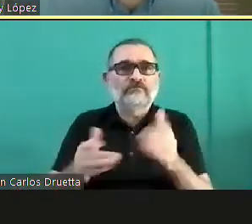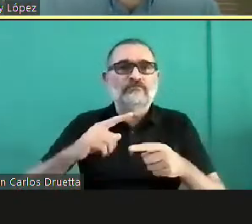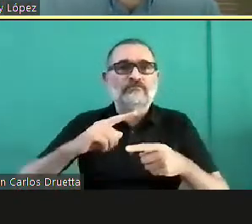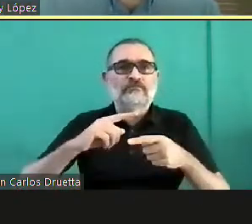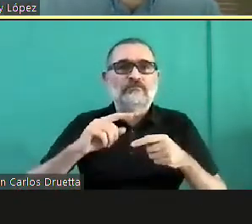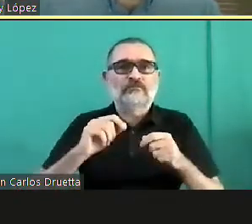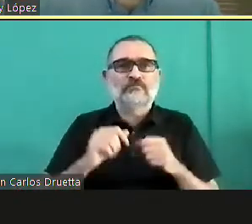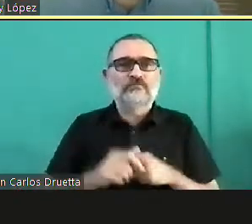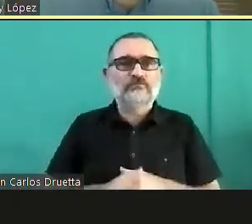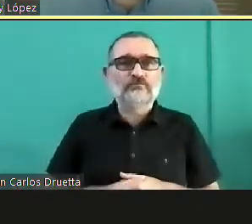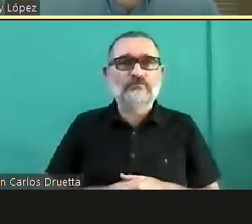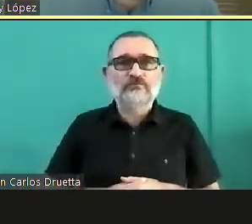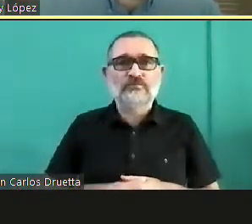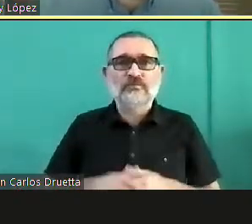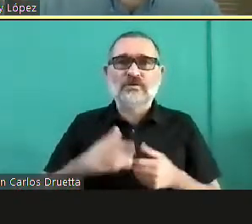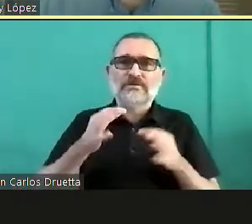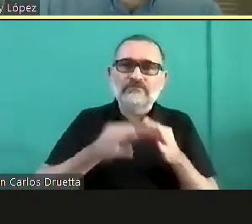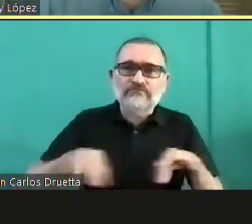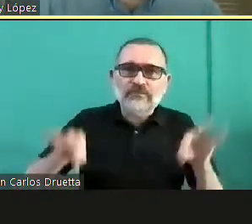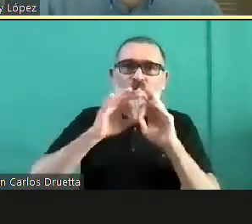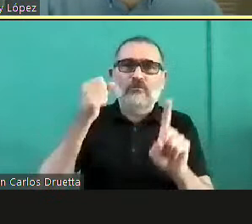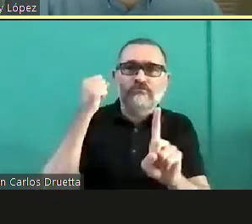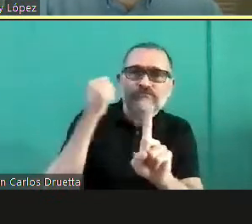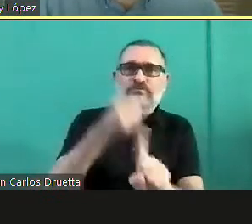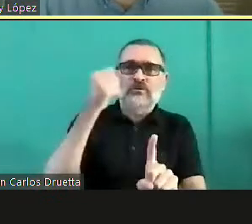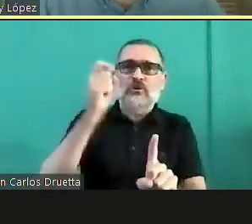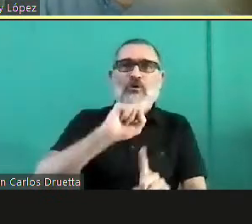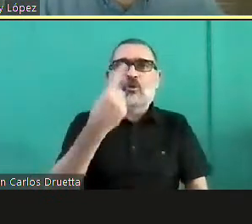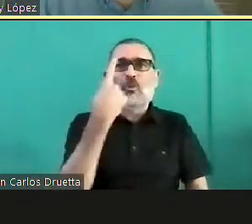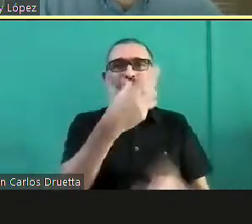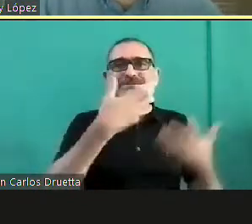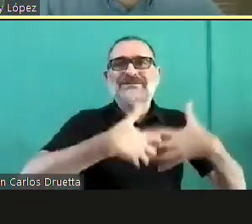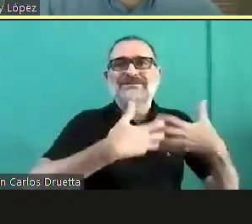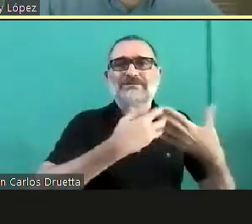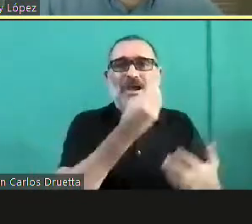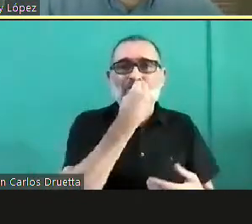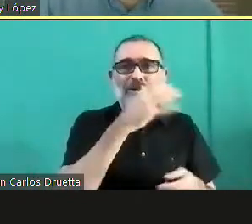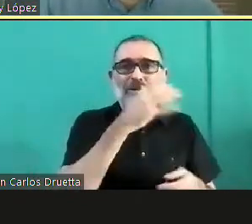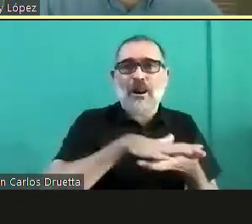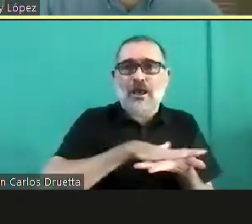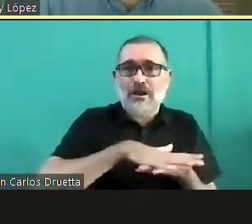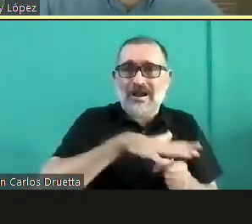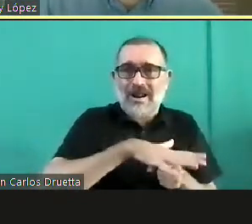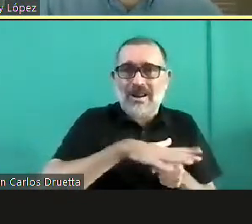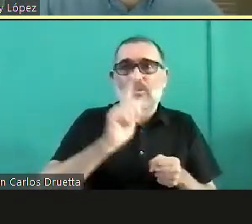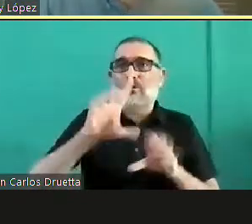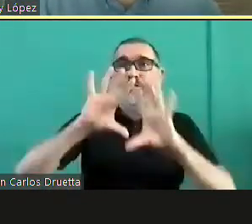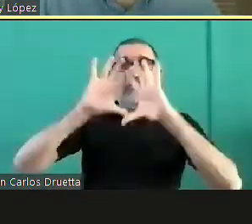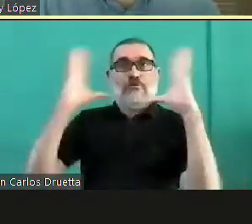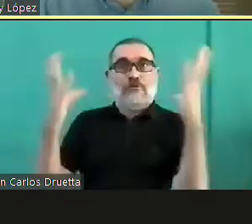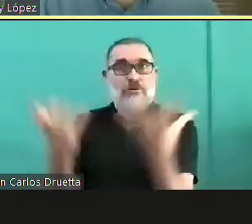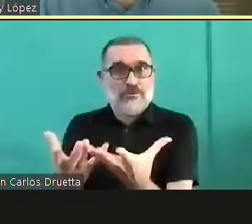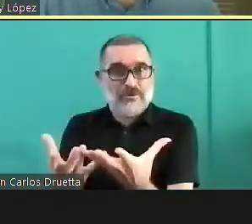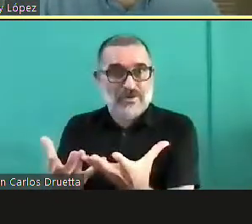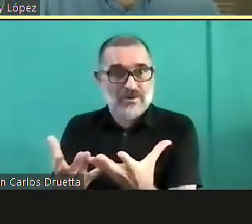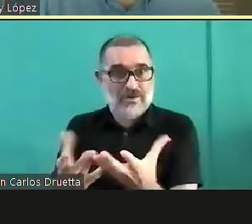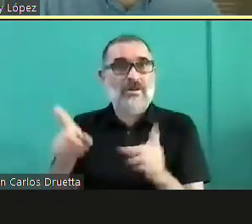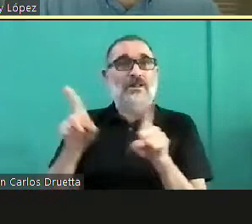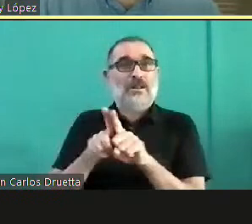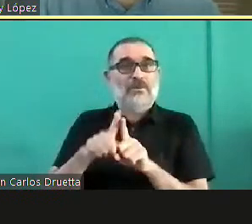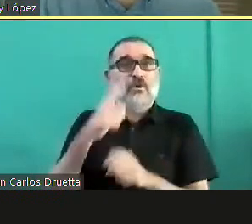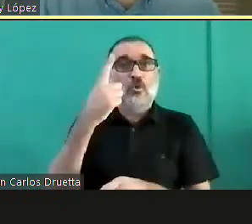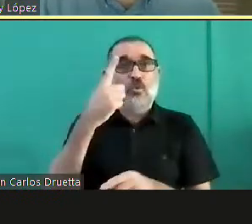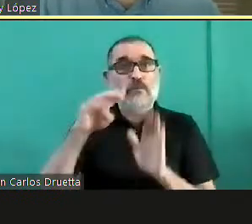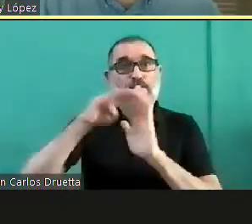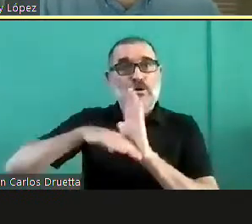campaign targeting mass media, but we're also trying to bring it more and more down to the individual